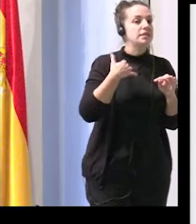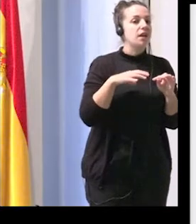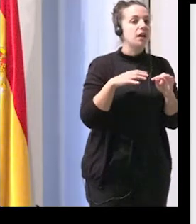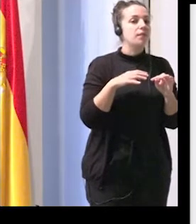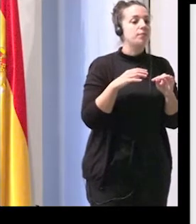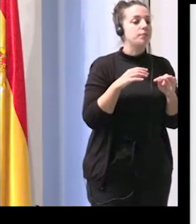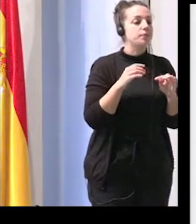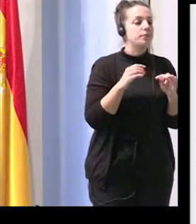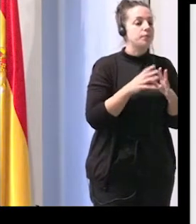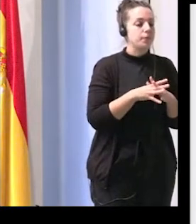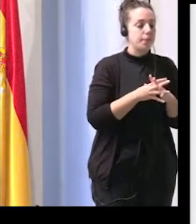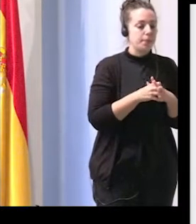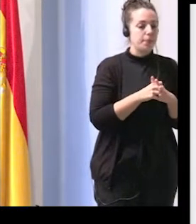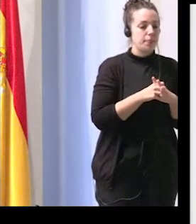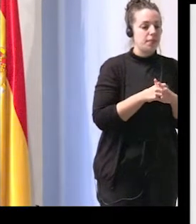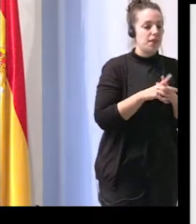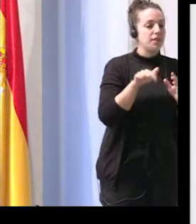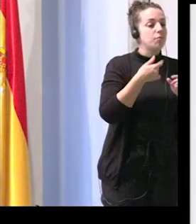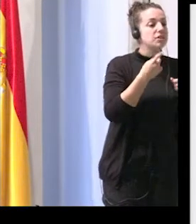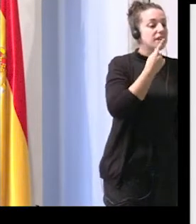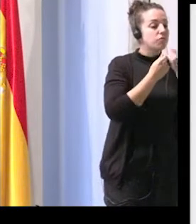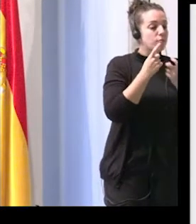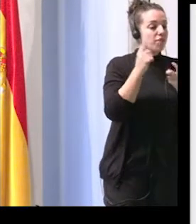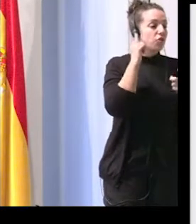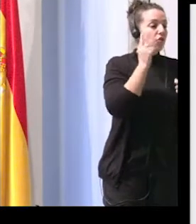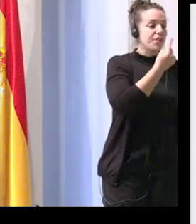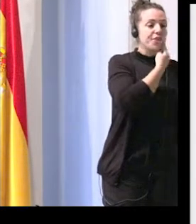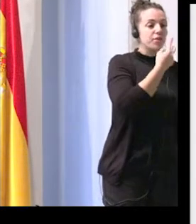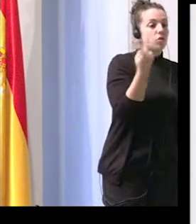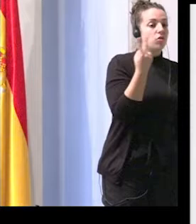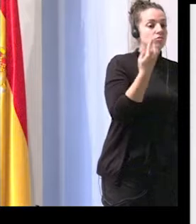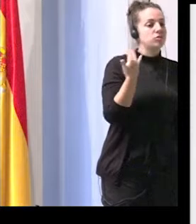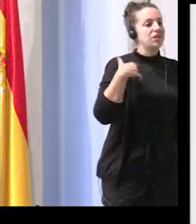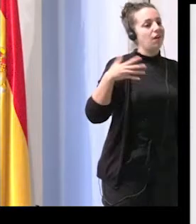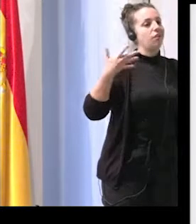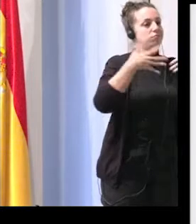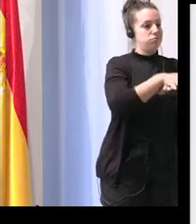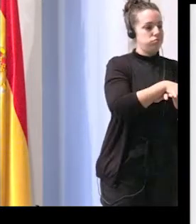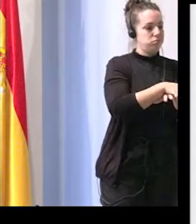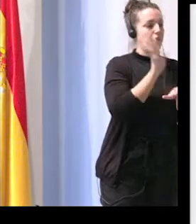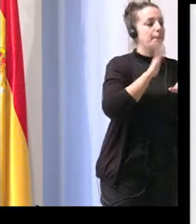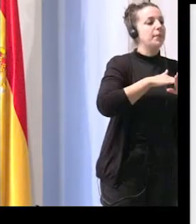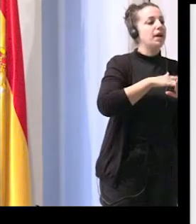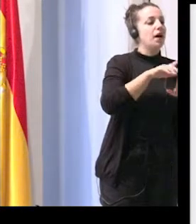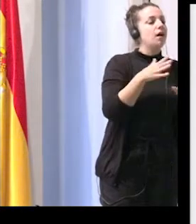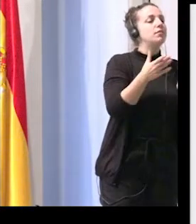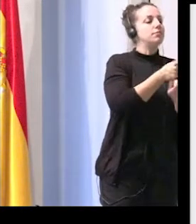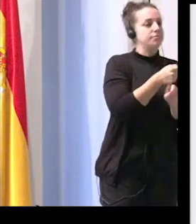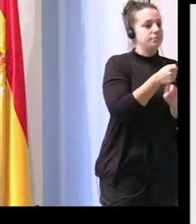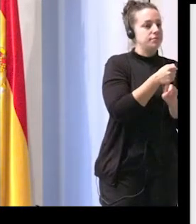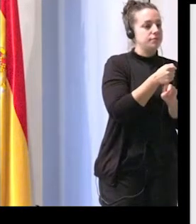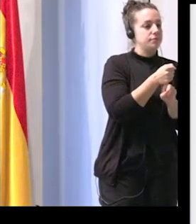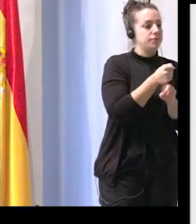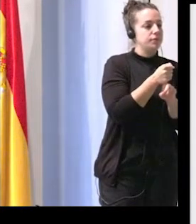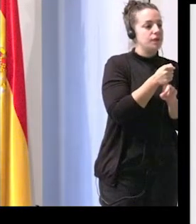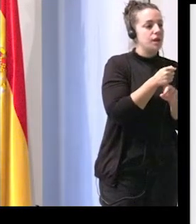information from the two ears comes and is integrated in order to detect very important cues between the ears to